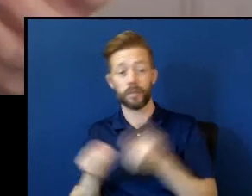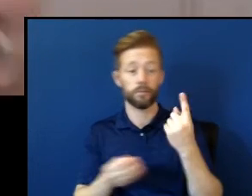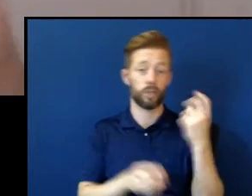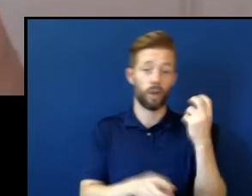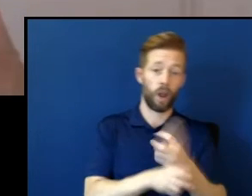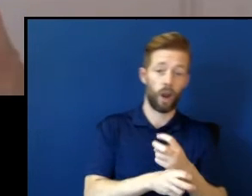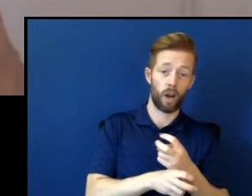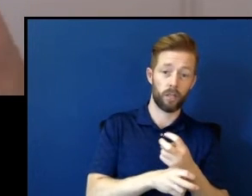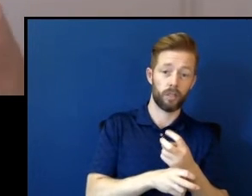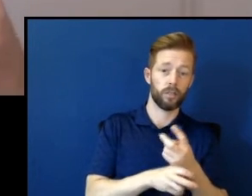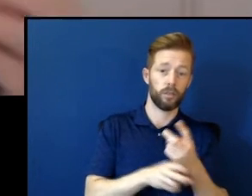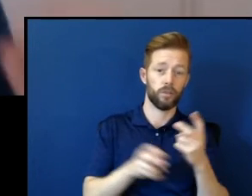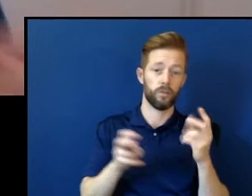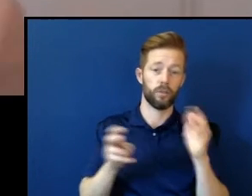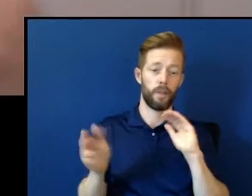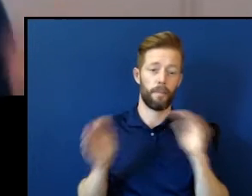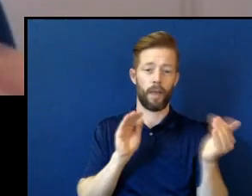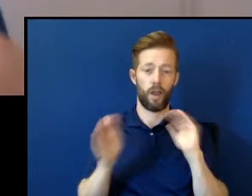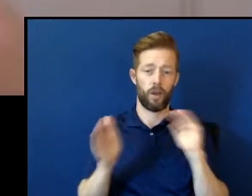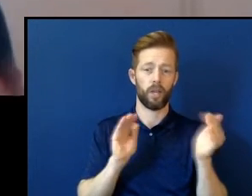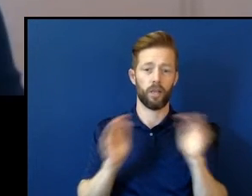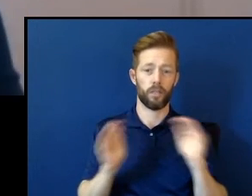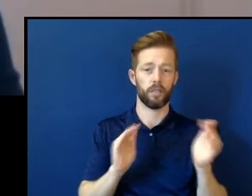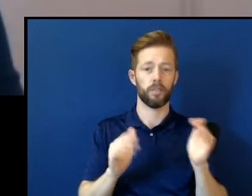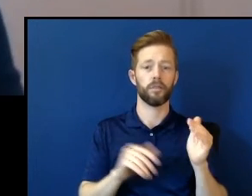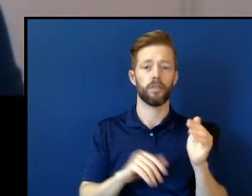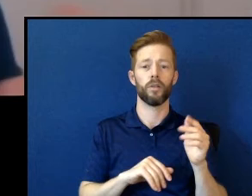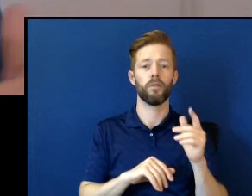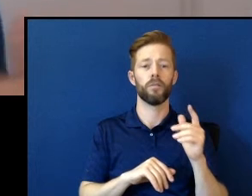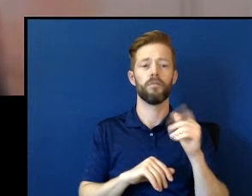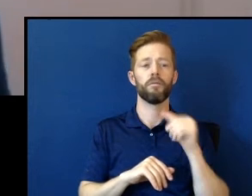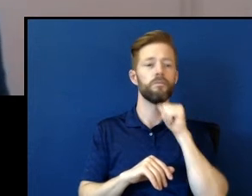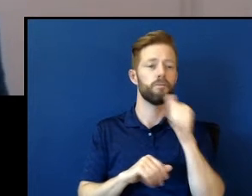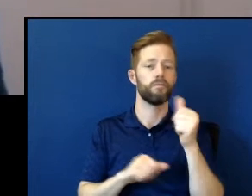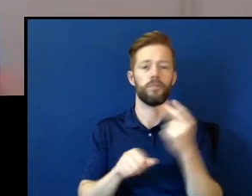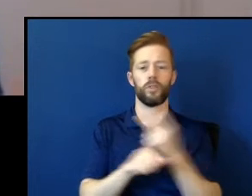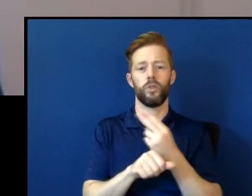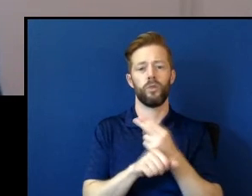versus a hard object. So comparing the properties. So we